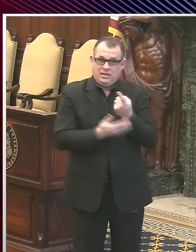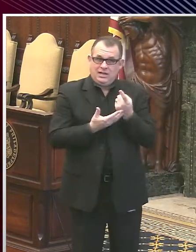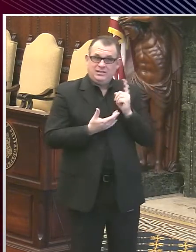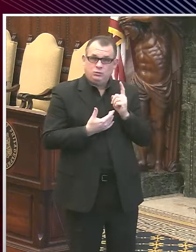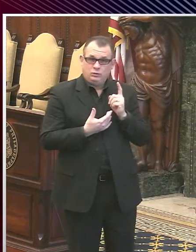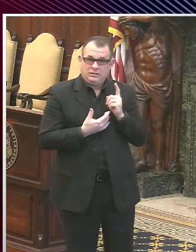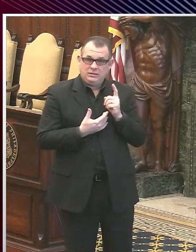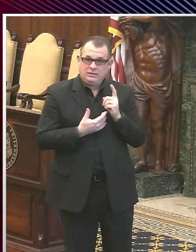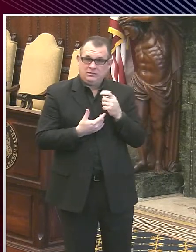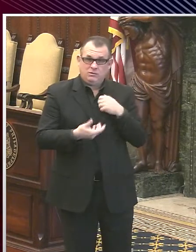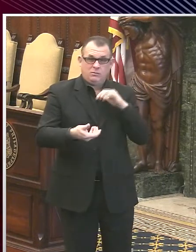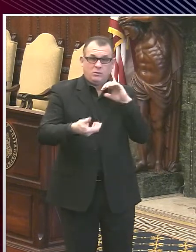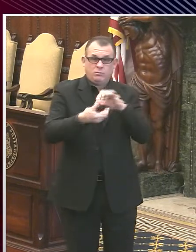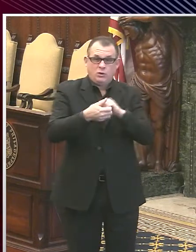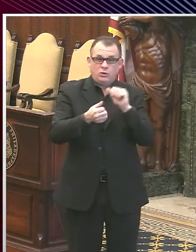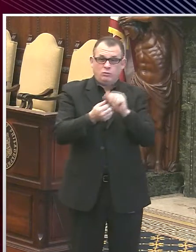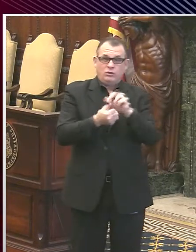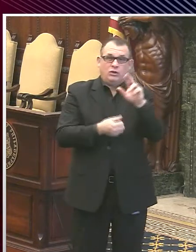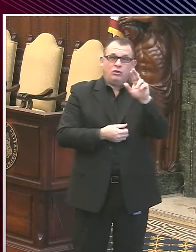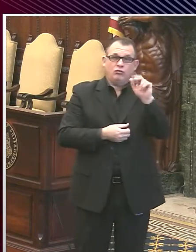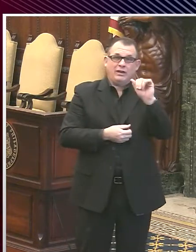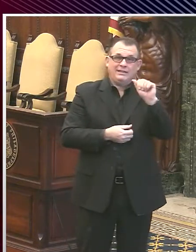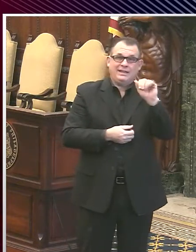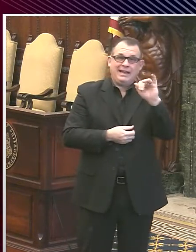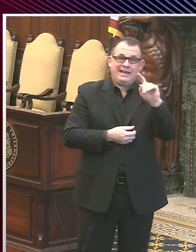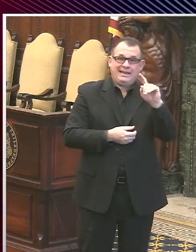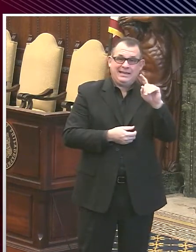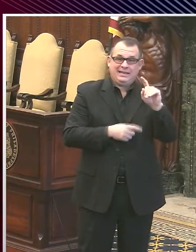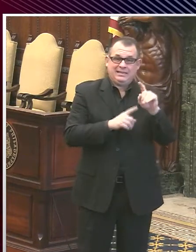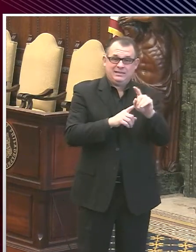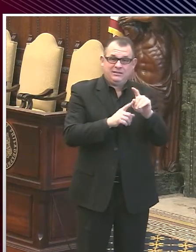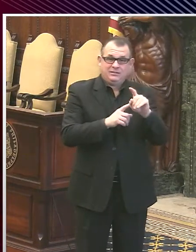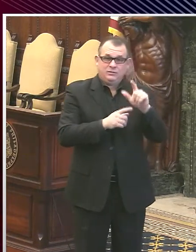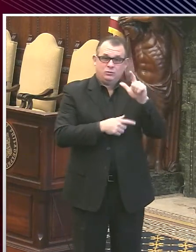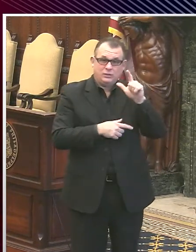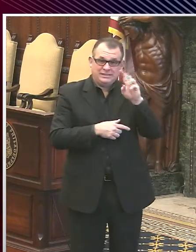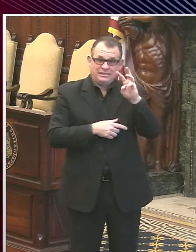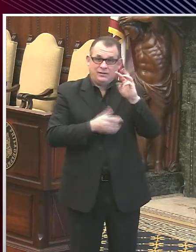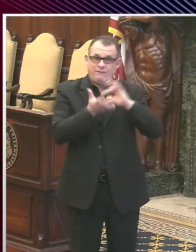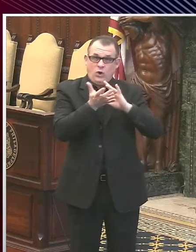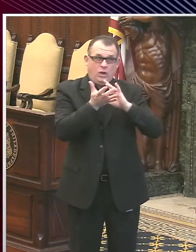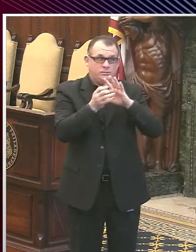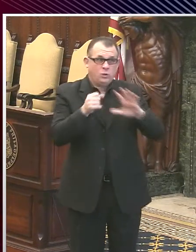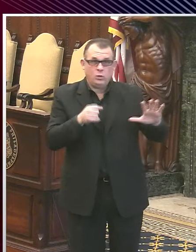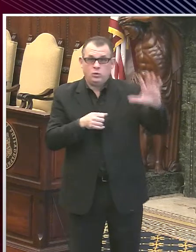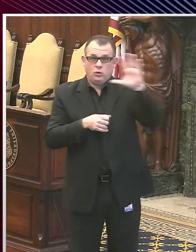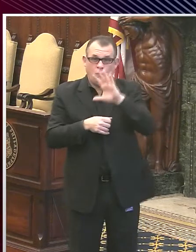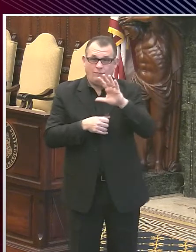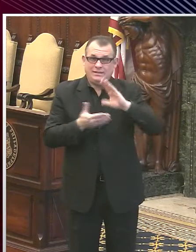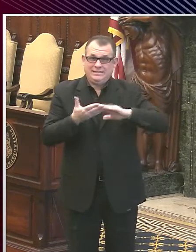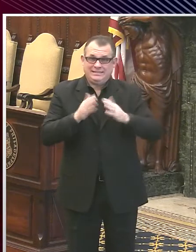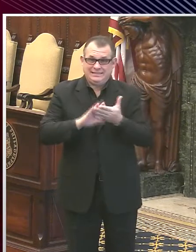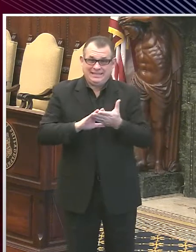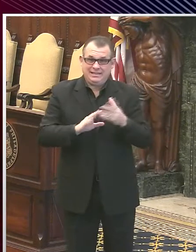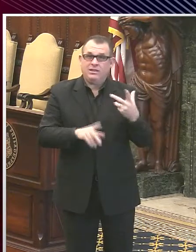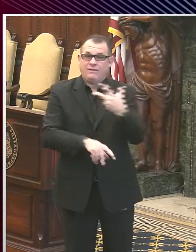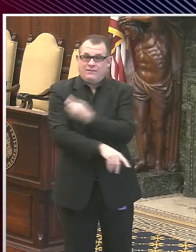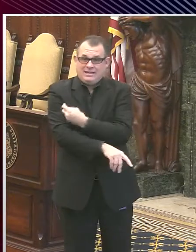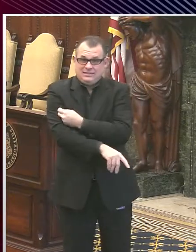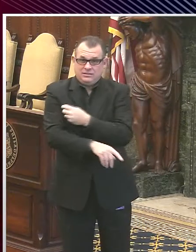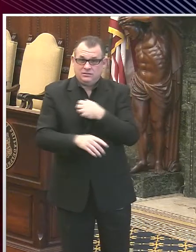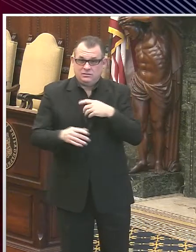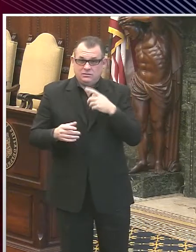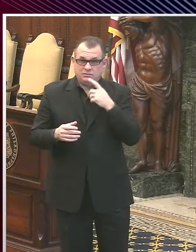In addition, our partnership with Rite Aid has made vaccination available for healthcare workers at 26 pharmacies across the city. And last week,